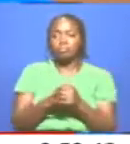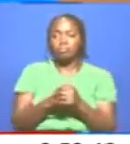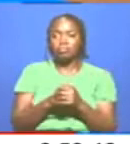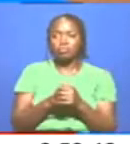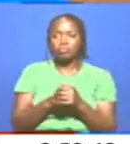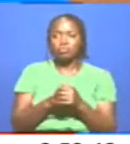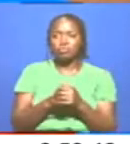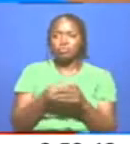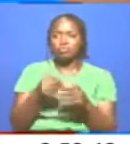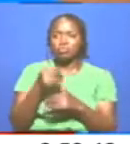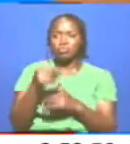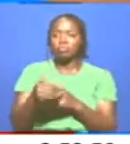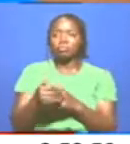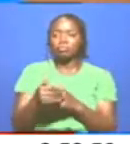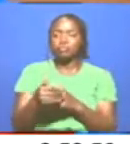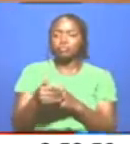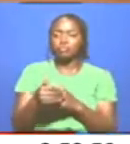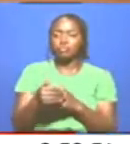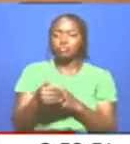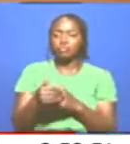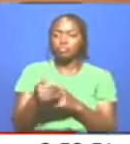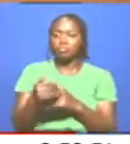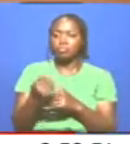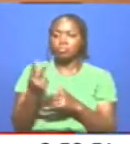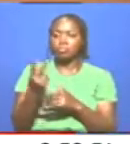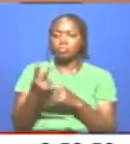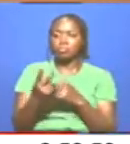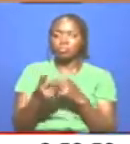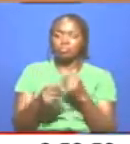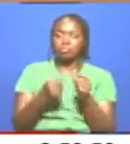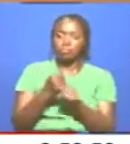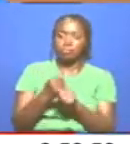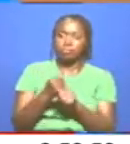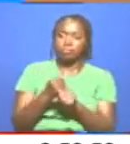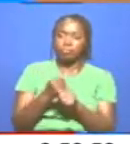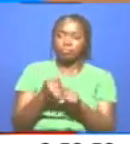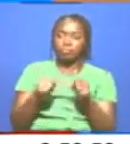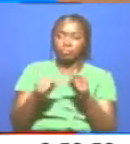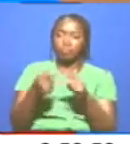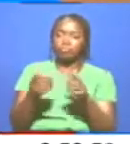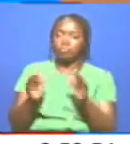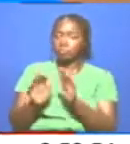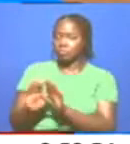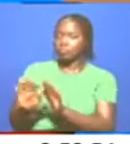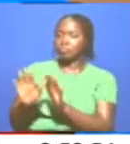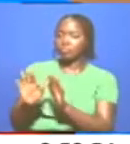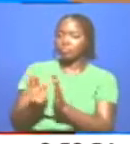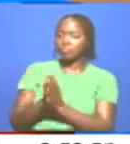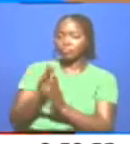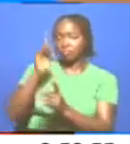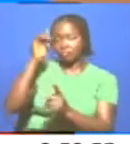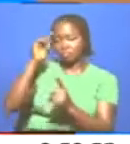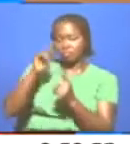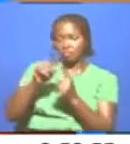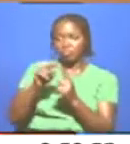after the 2 years, I think we expect to pick up from where we left, and our target is, of